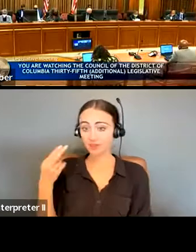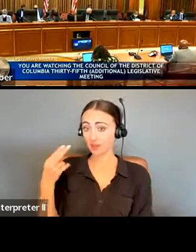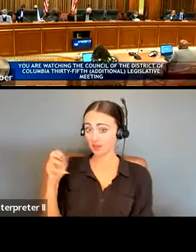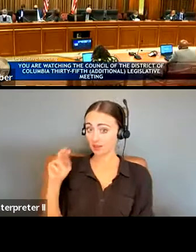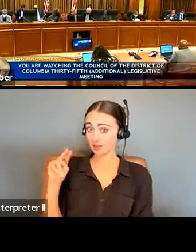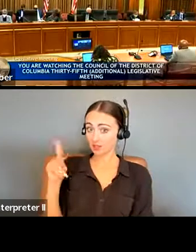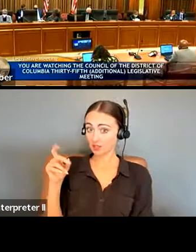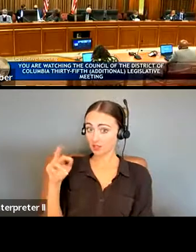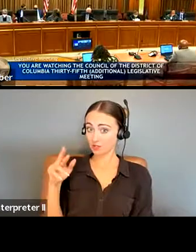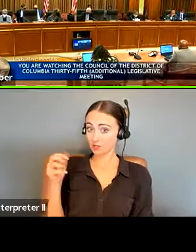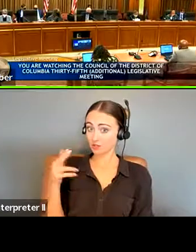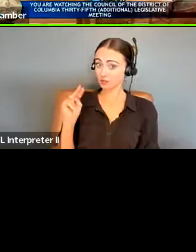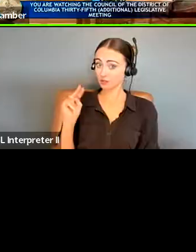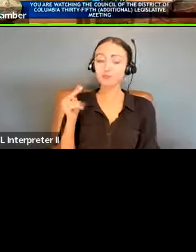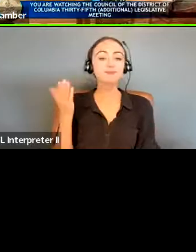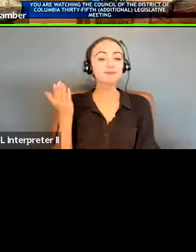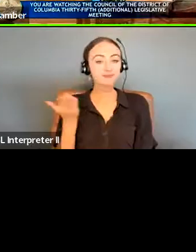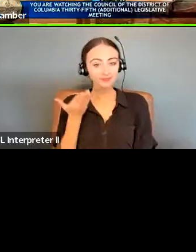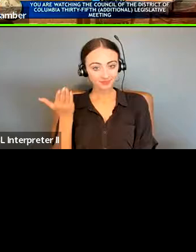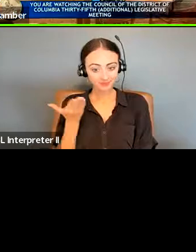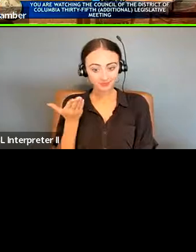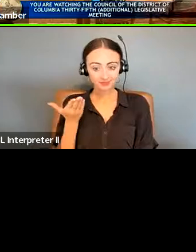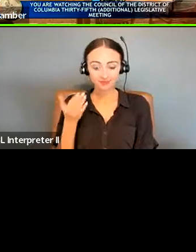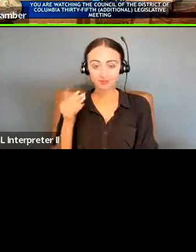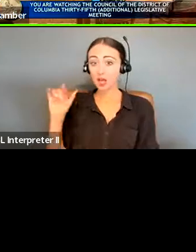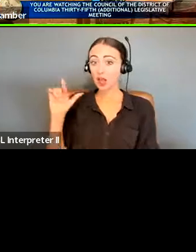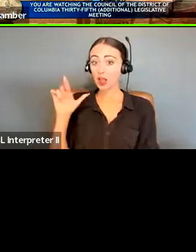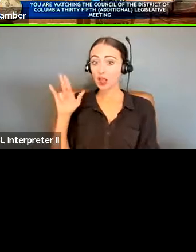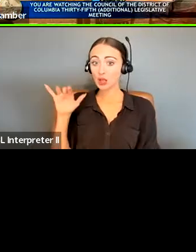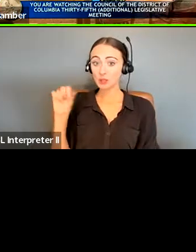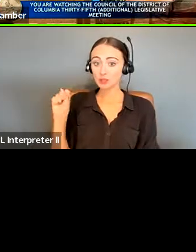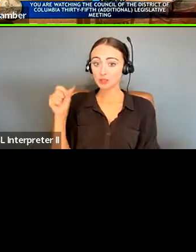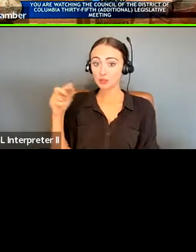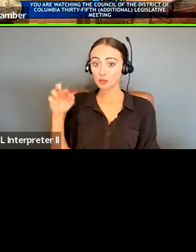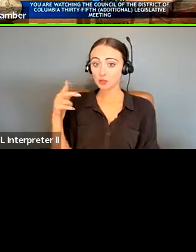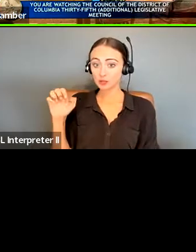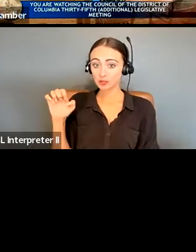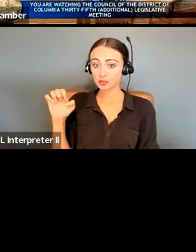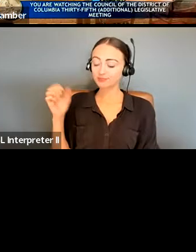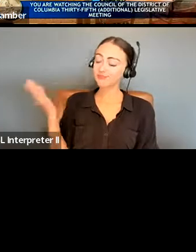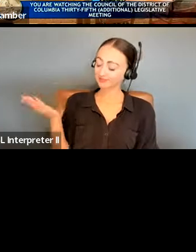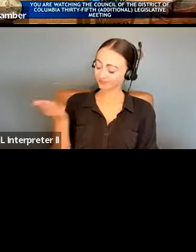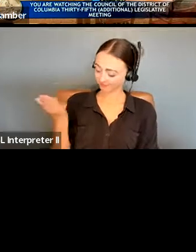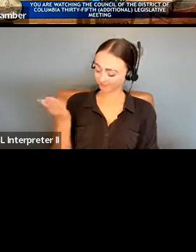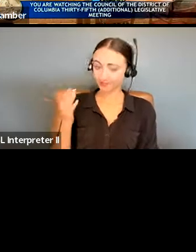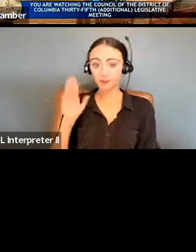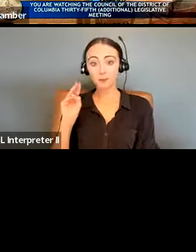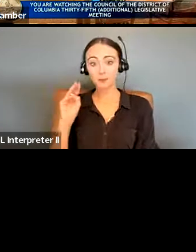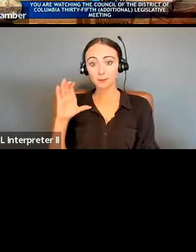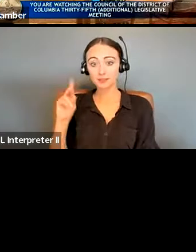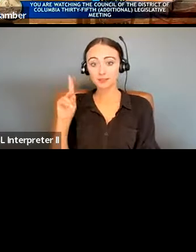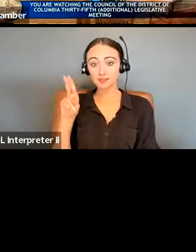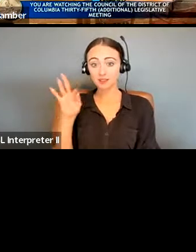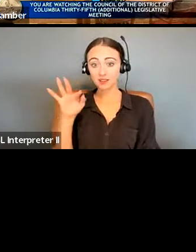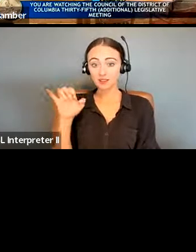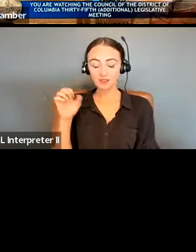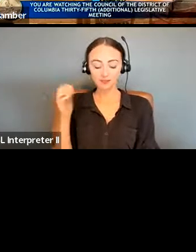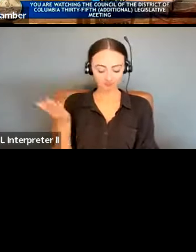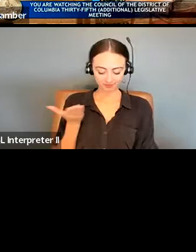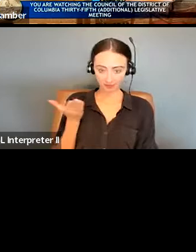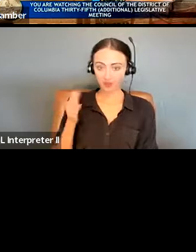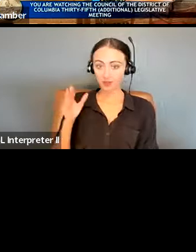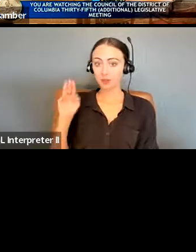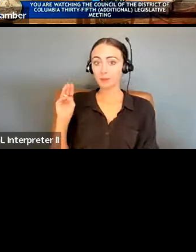Henderson, Here. Councilmember Lewis George, Here. Councilmember McDuffie, Here. Chairman